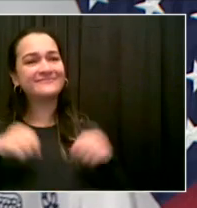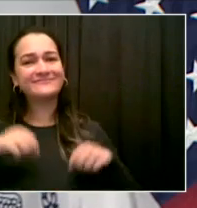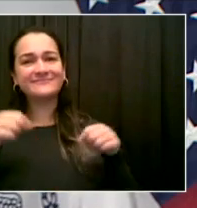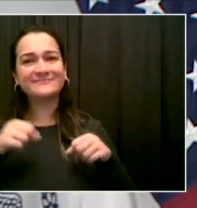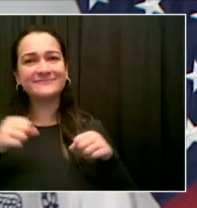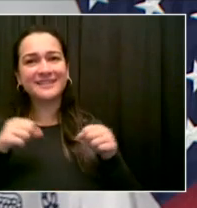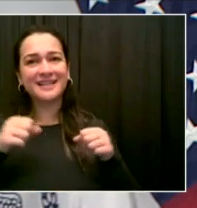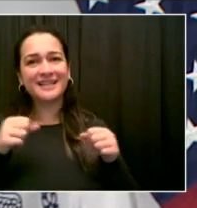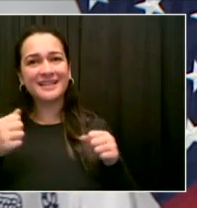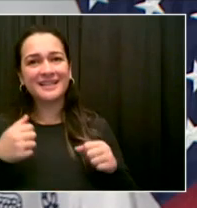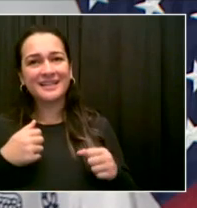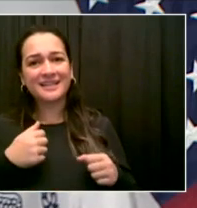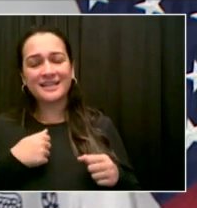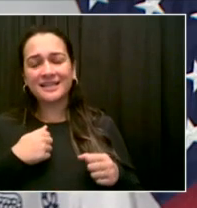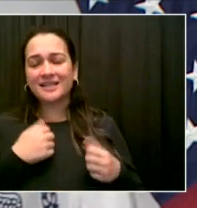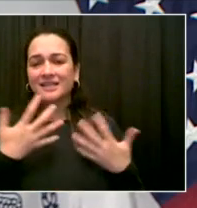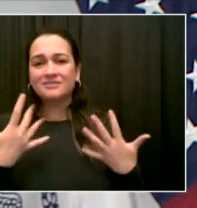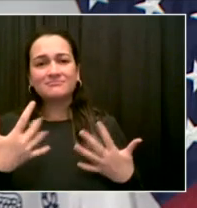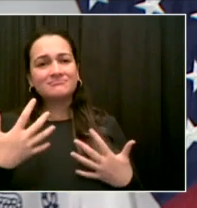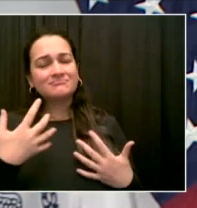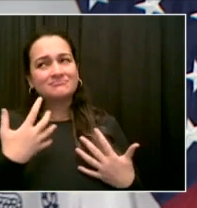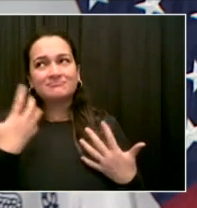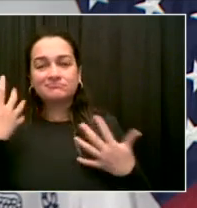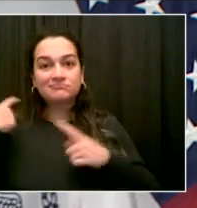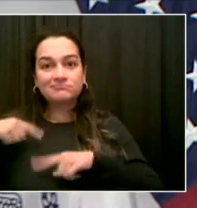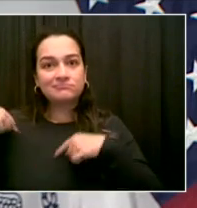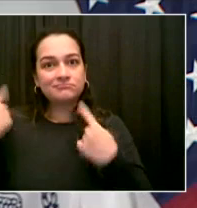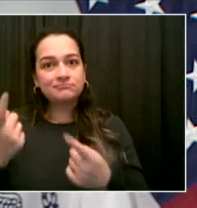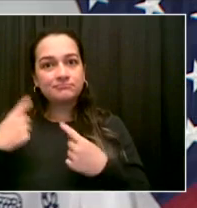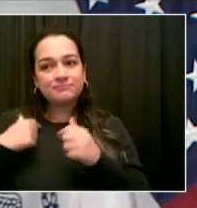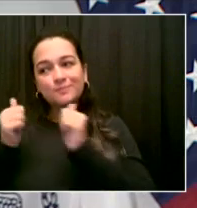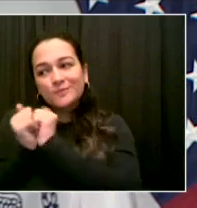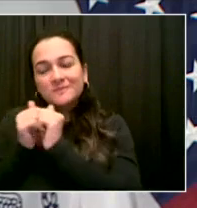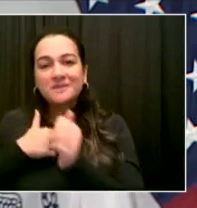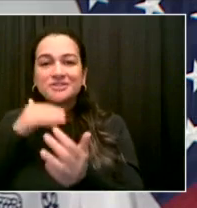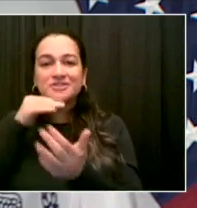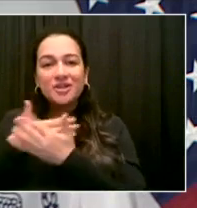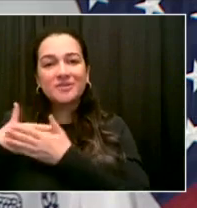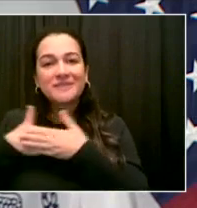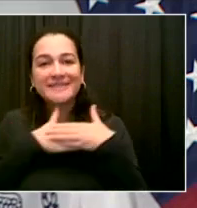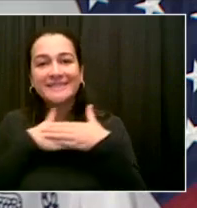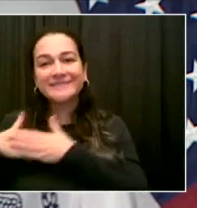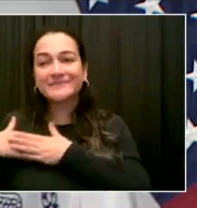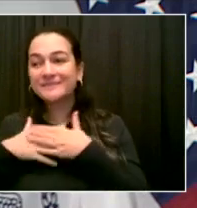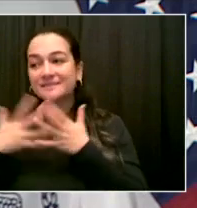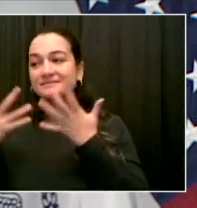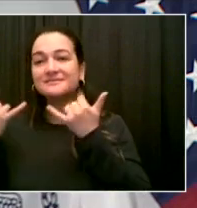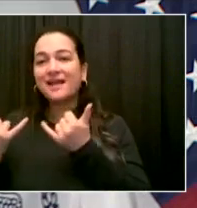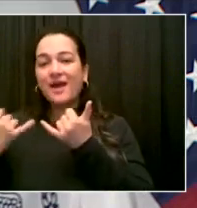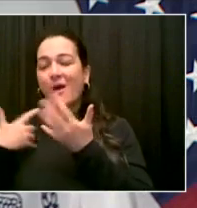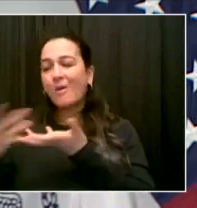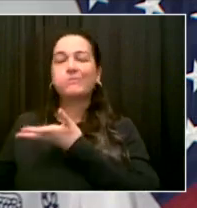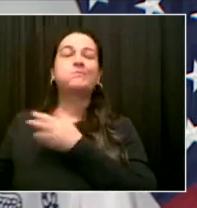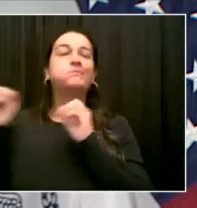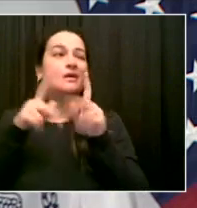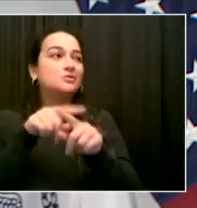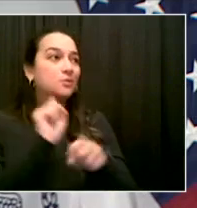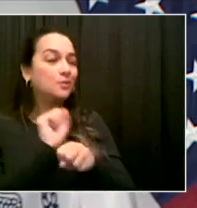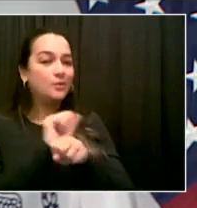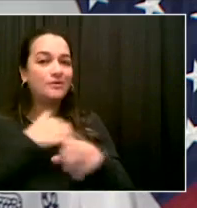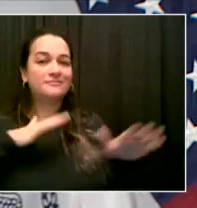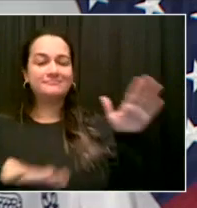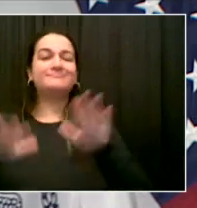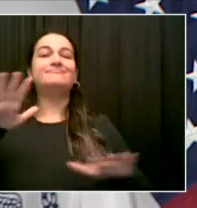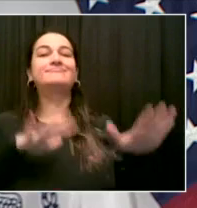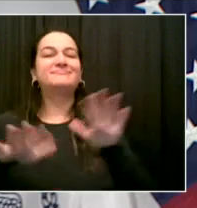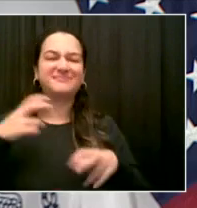Julia. Thank you. I appreciate that. It's great to be back. I'm glad to hear from everyone. Fully vaccinated, which is